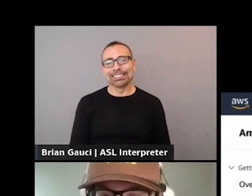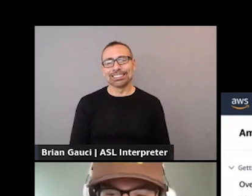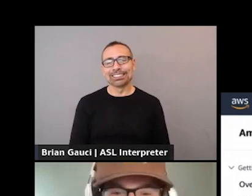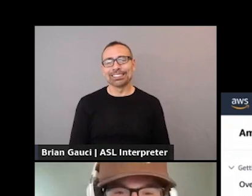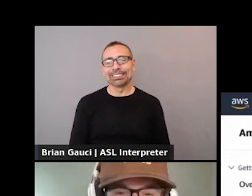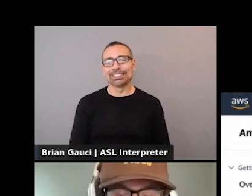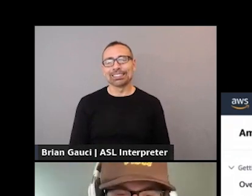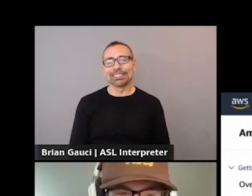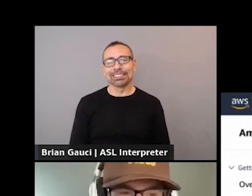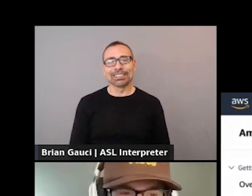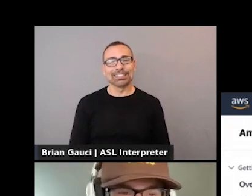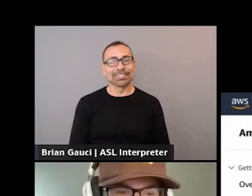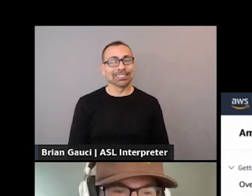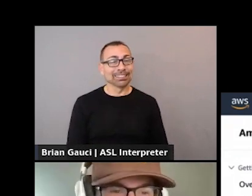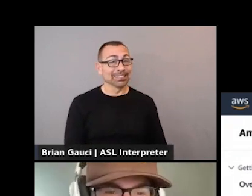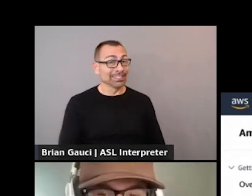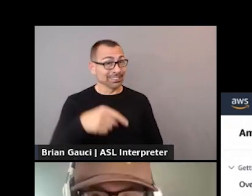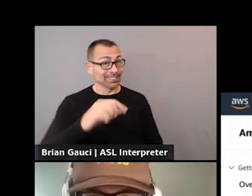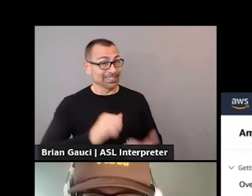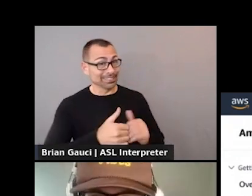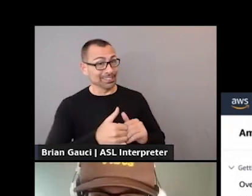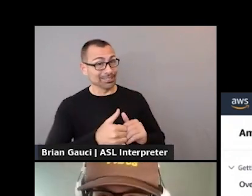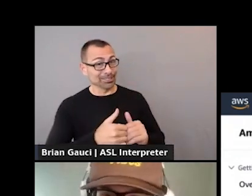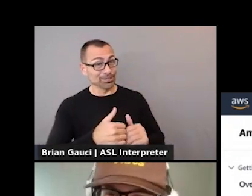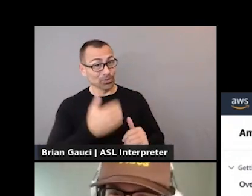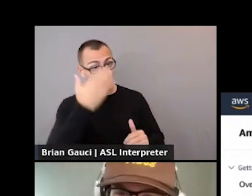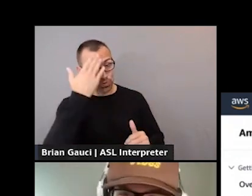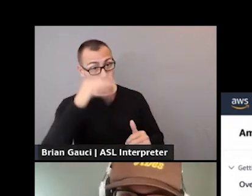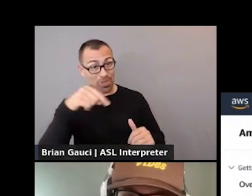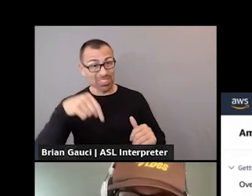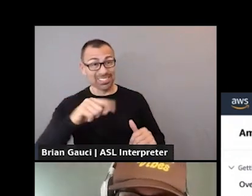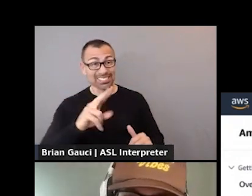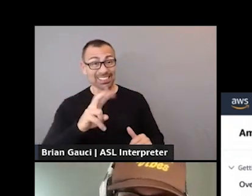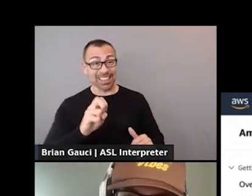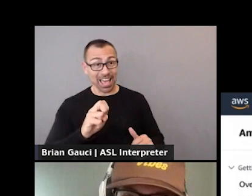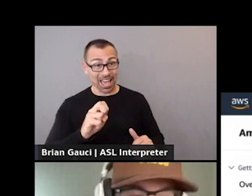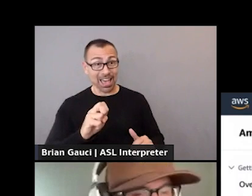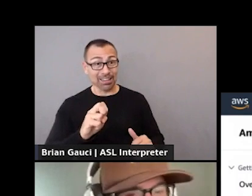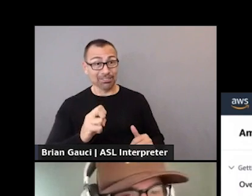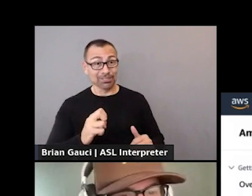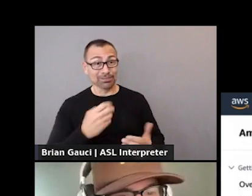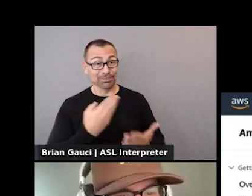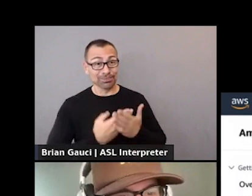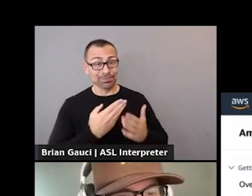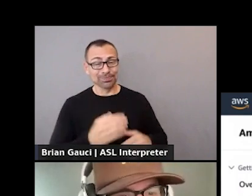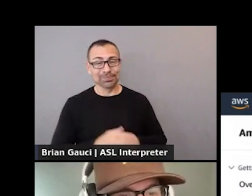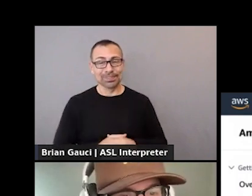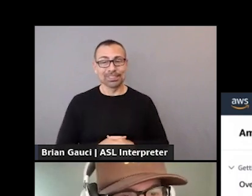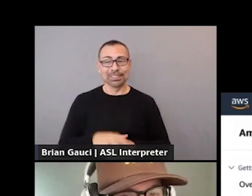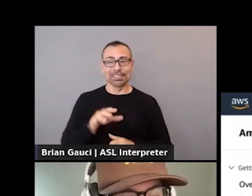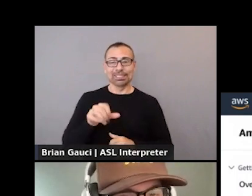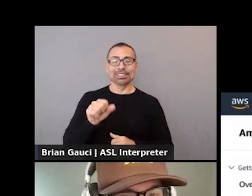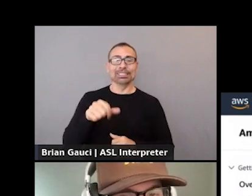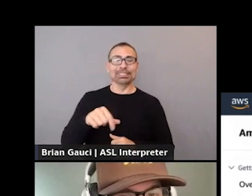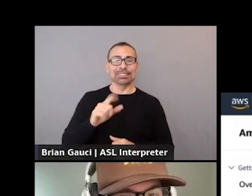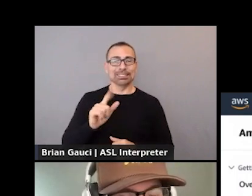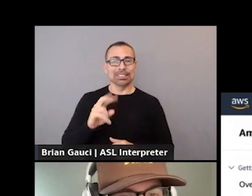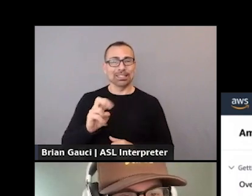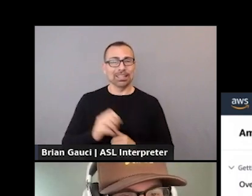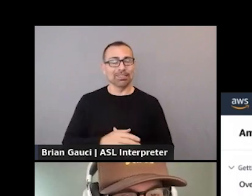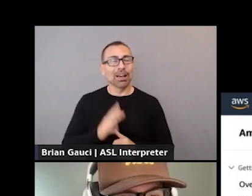That's how you know it's live. That's why you know it's live. Yes, I am pasting the